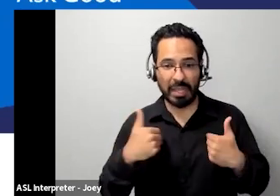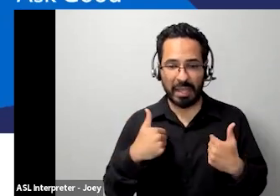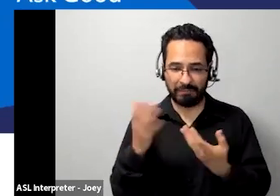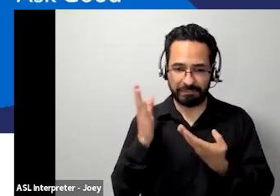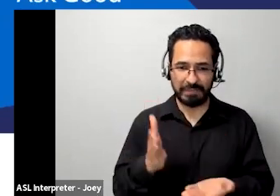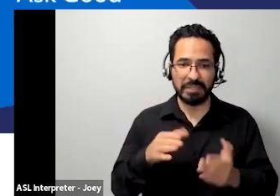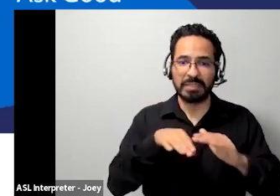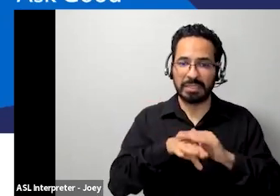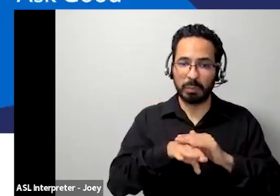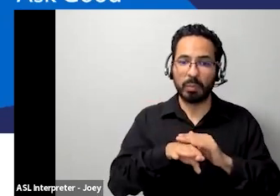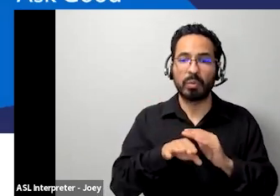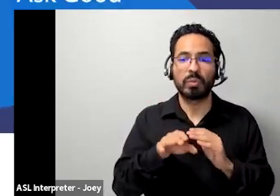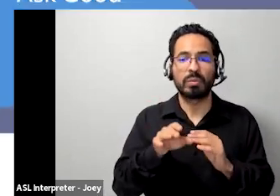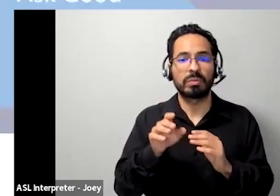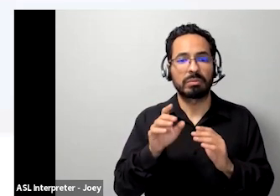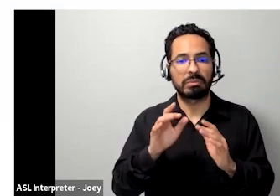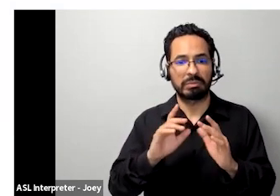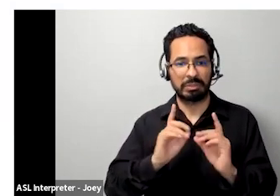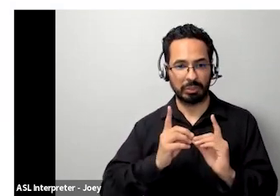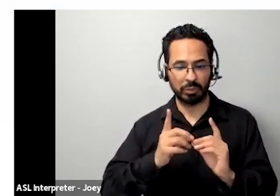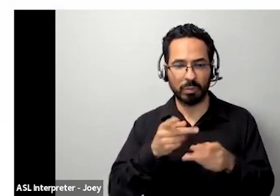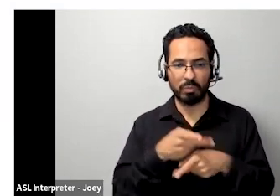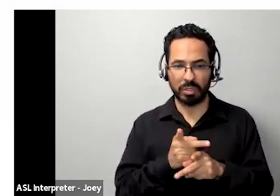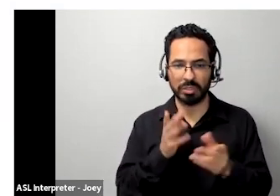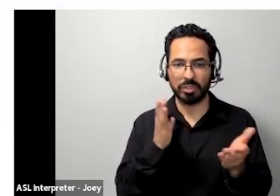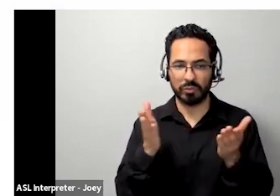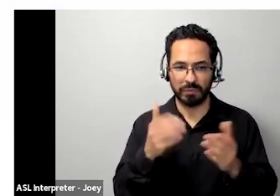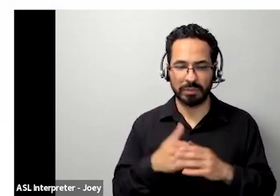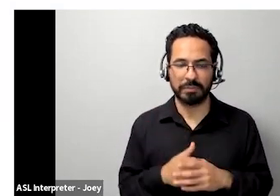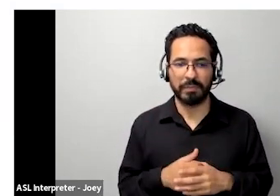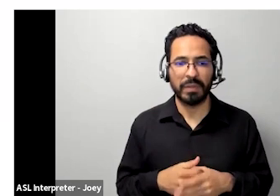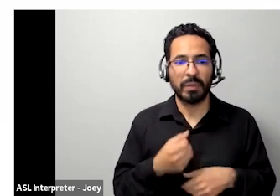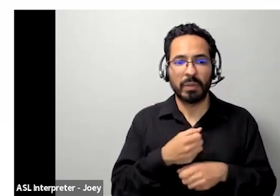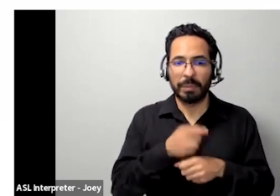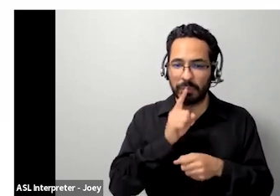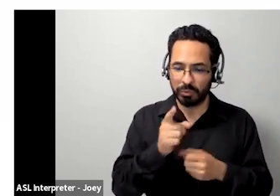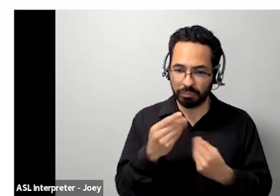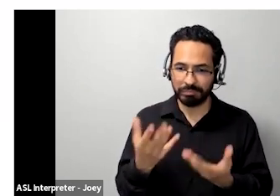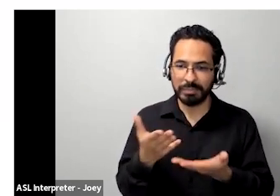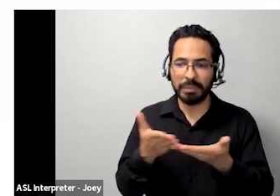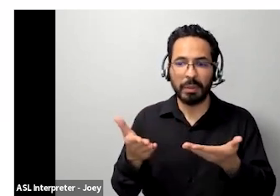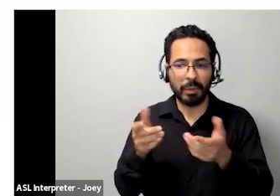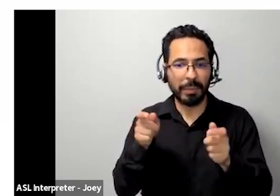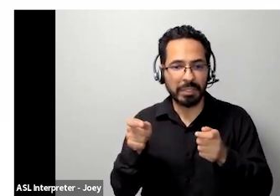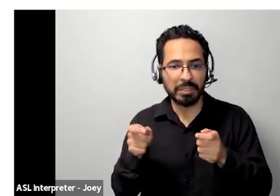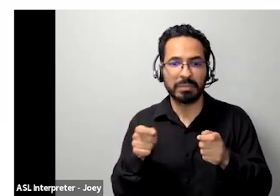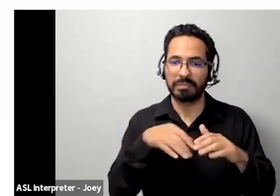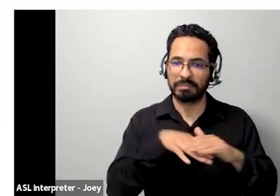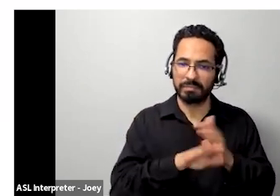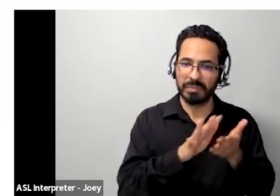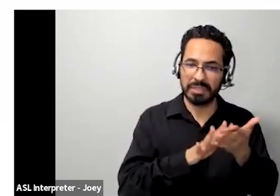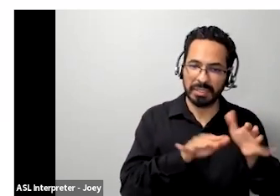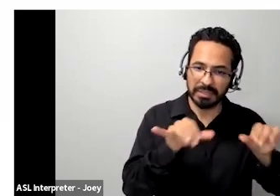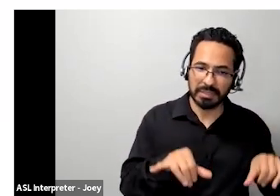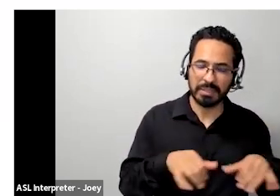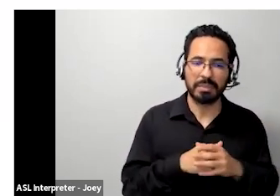digital products and services. So getting it into your supplier management, getting it into your design systems, also getting it